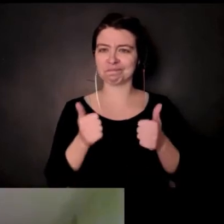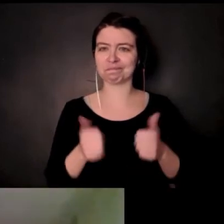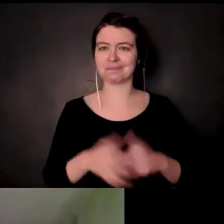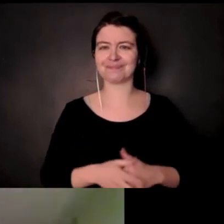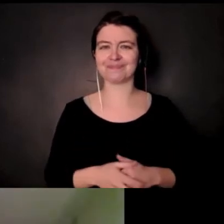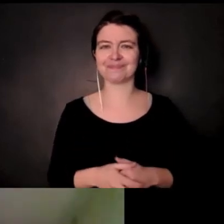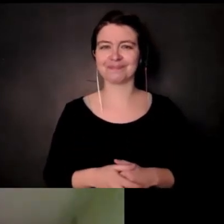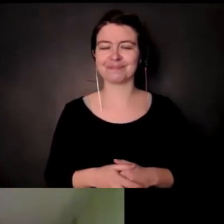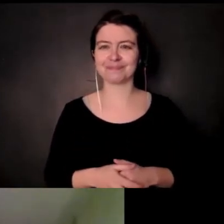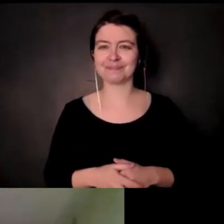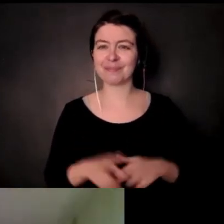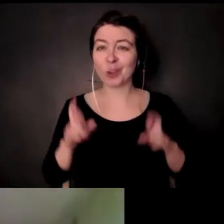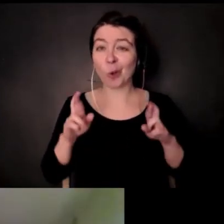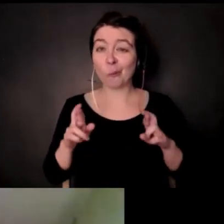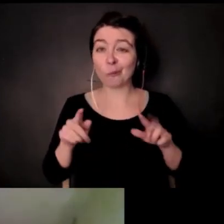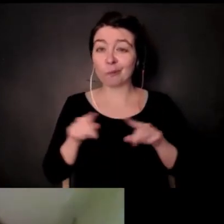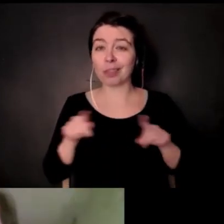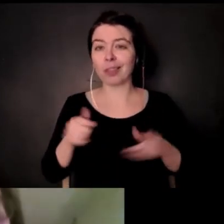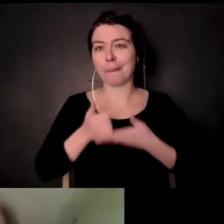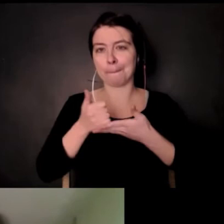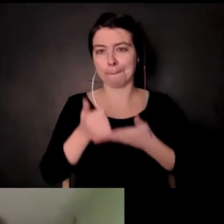Hope that's helped.